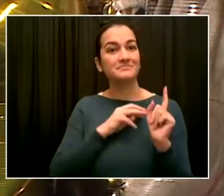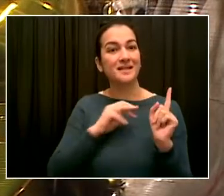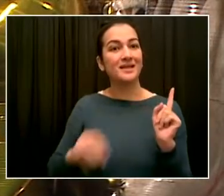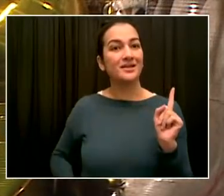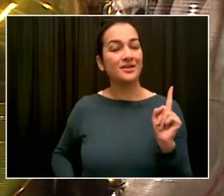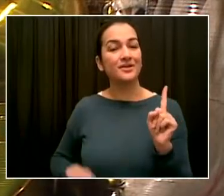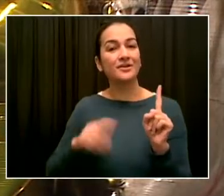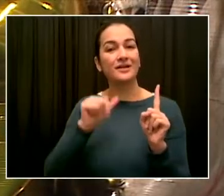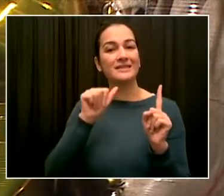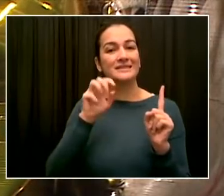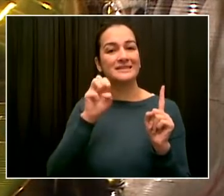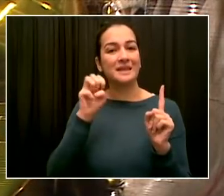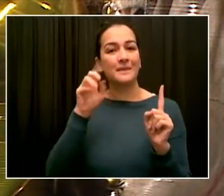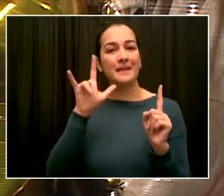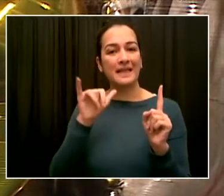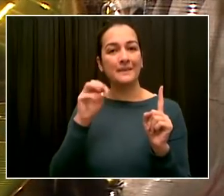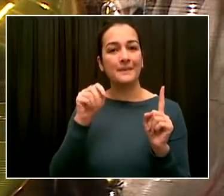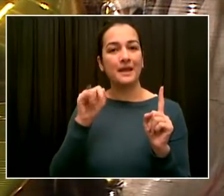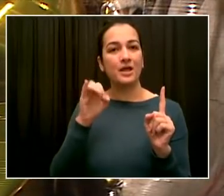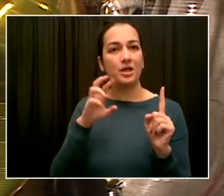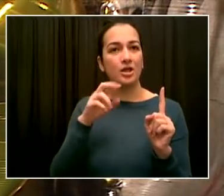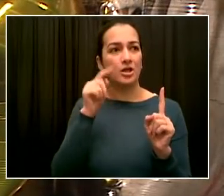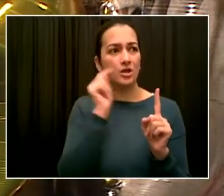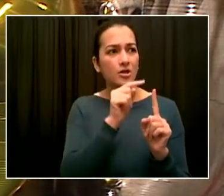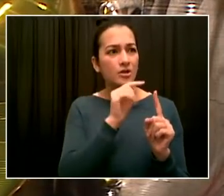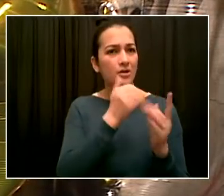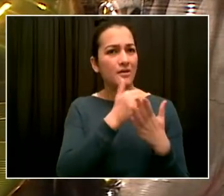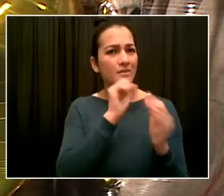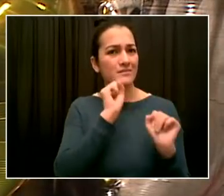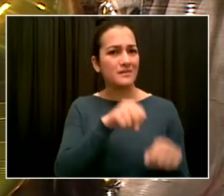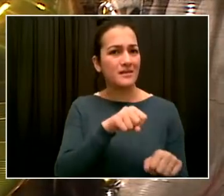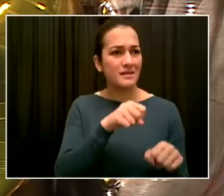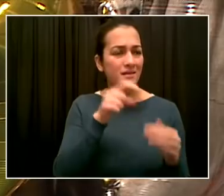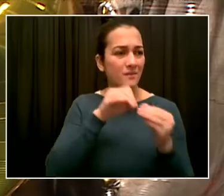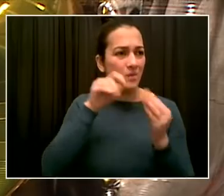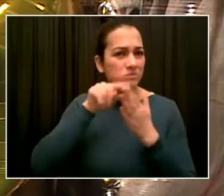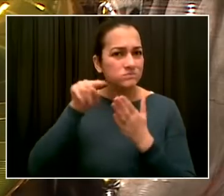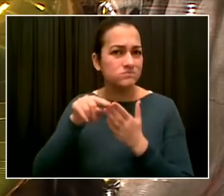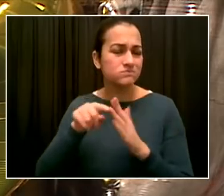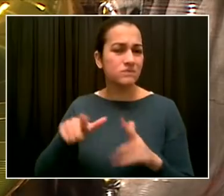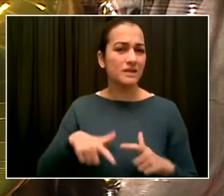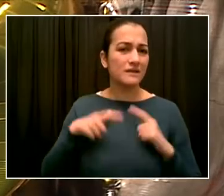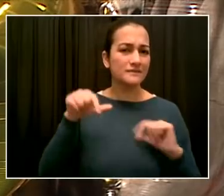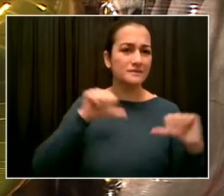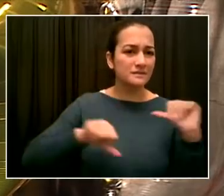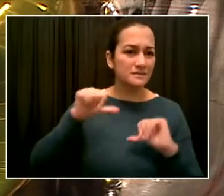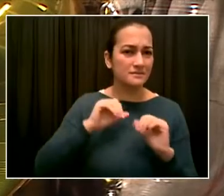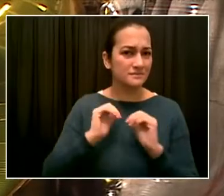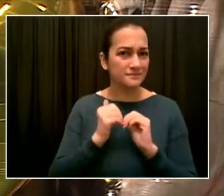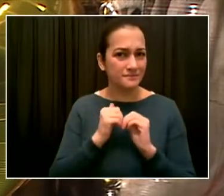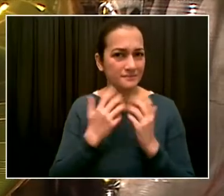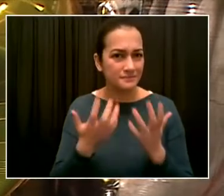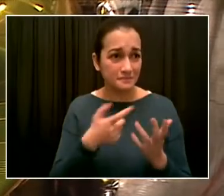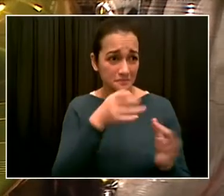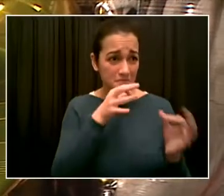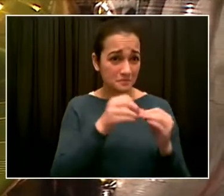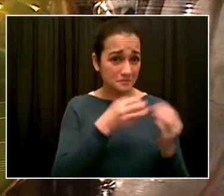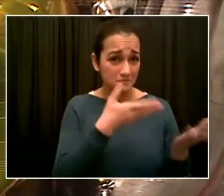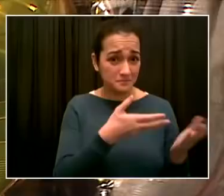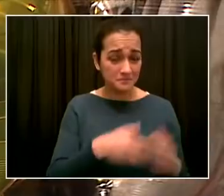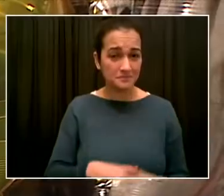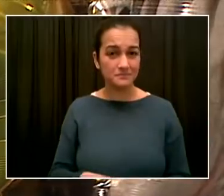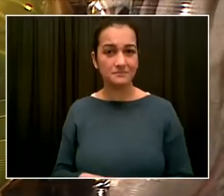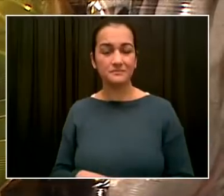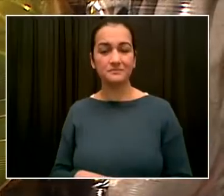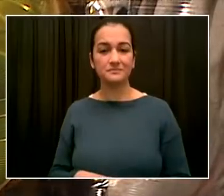site and obviously how important it is to our future, the floor is yours. Yes, thank